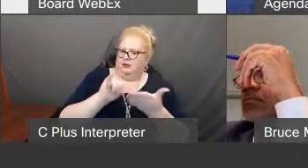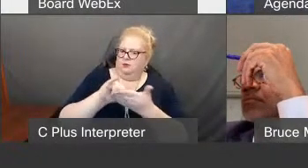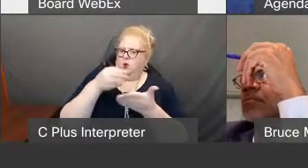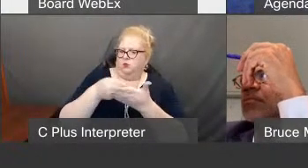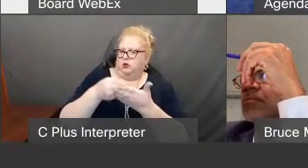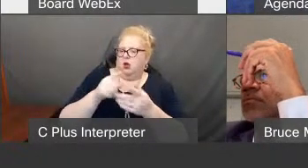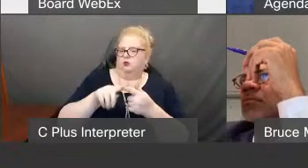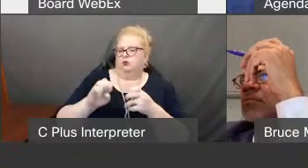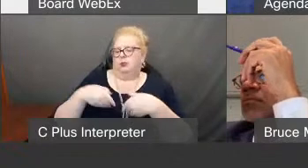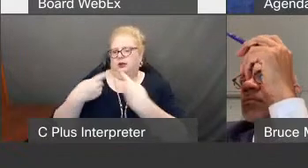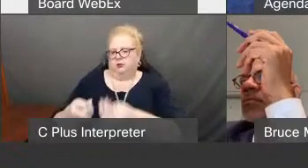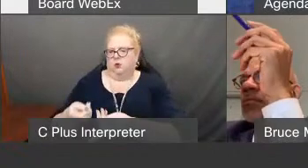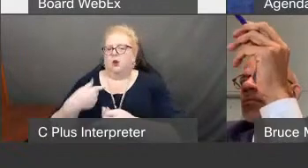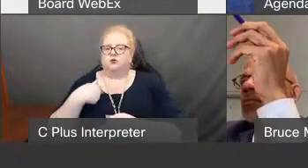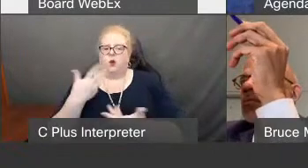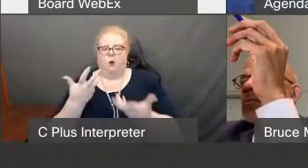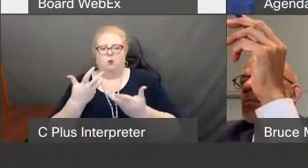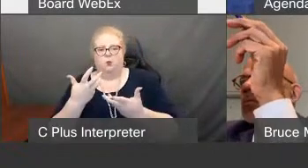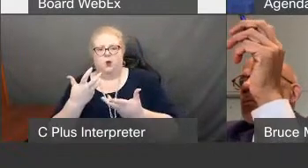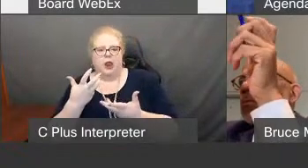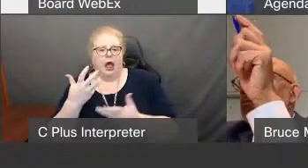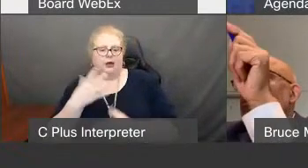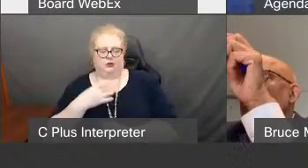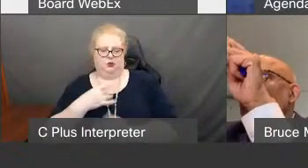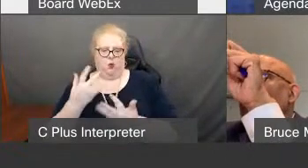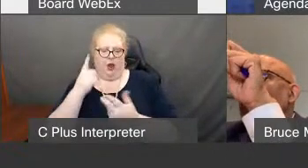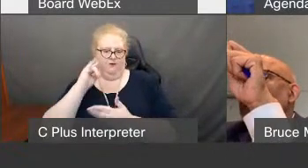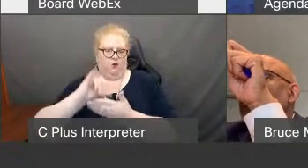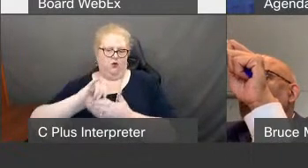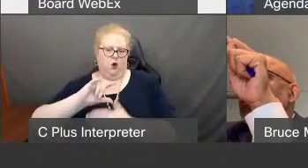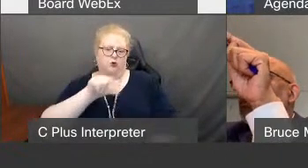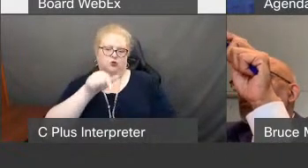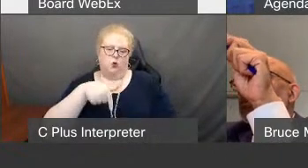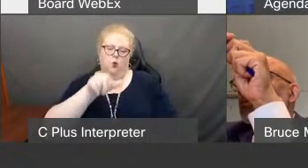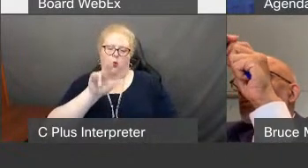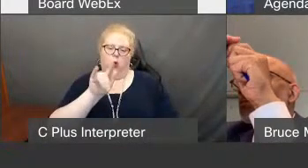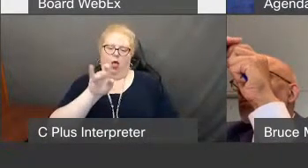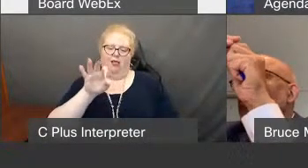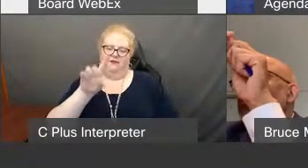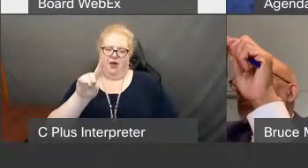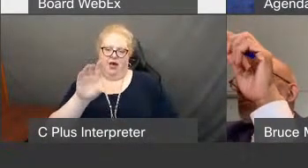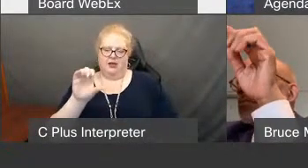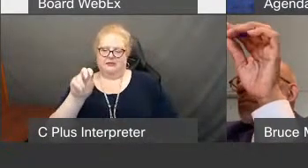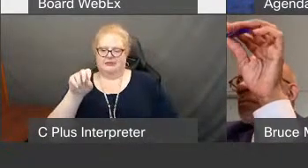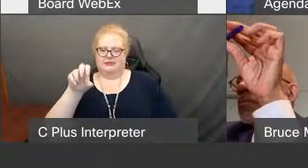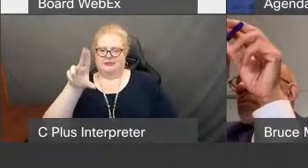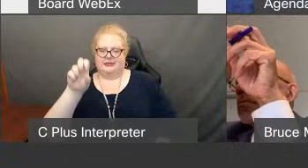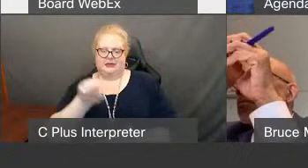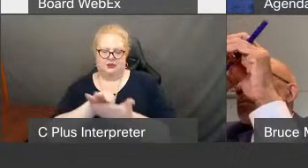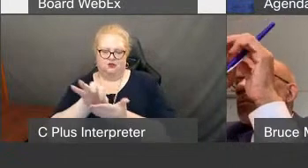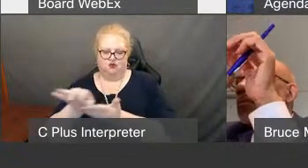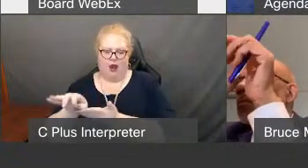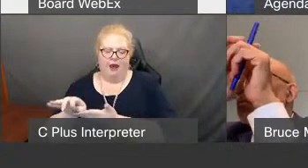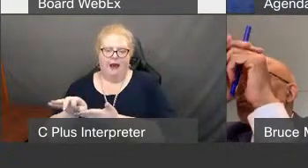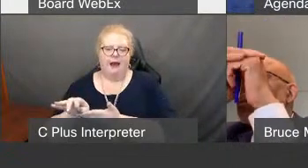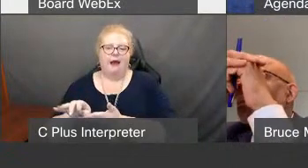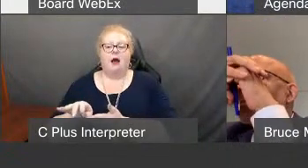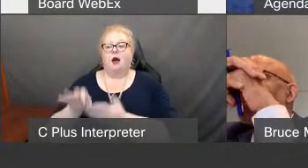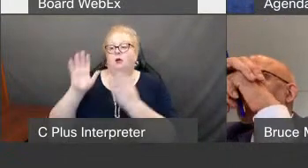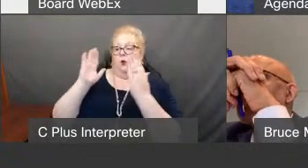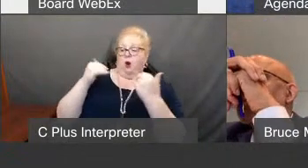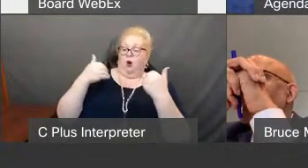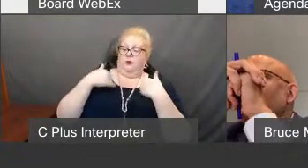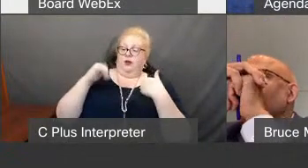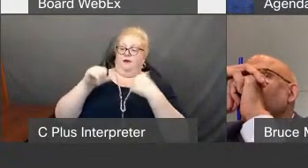census tracts. Yes, and actually, it's the goal to have their working group named by next